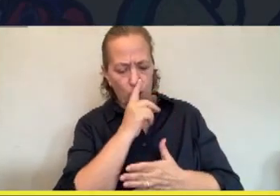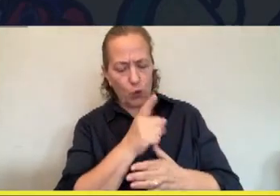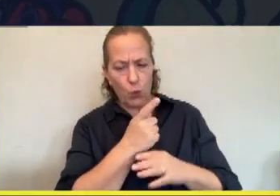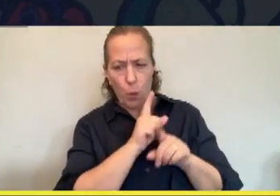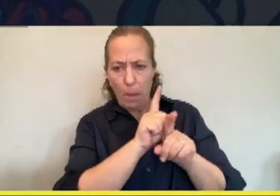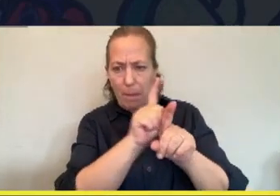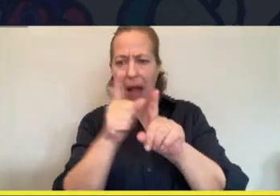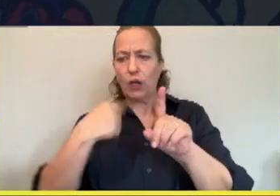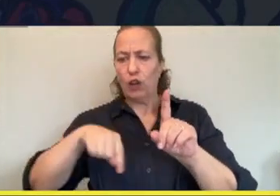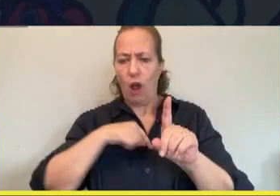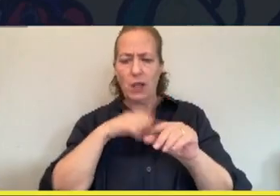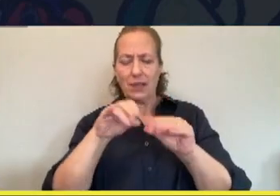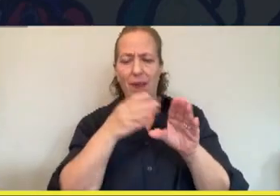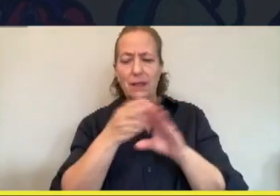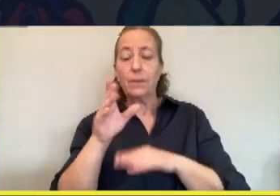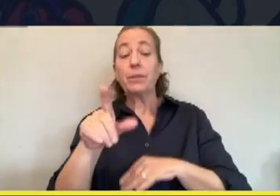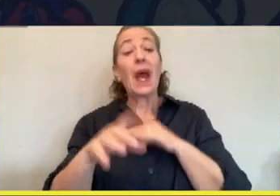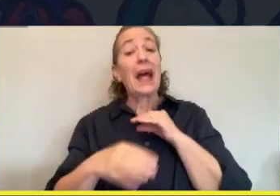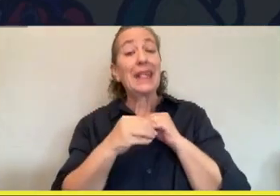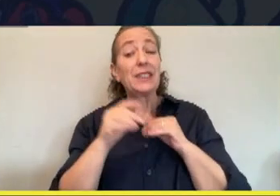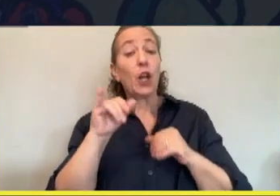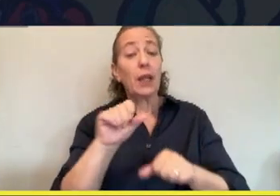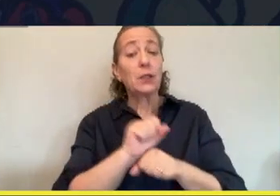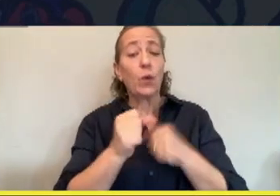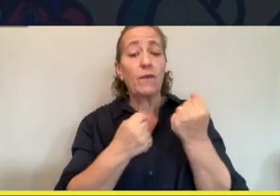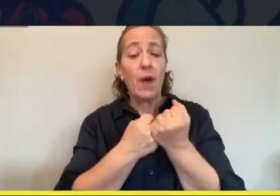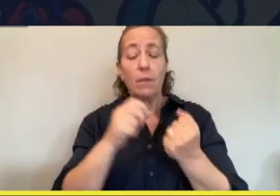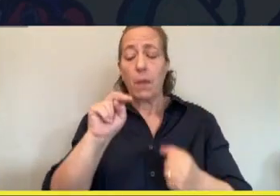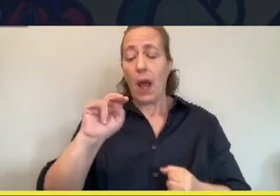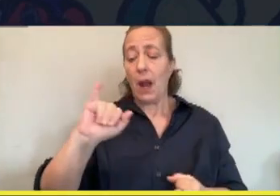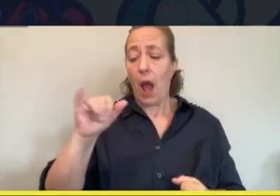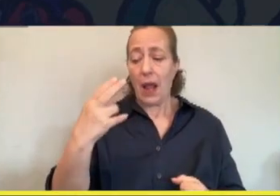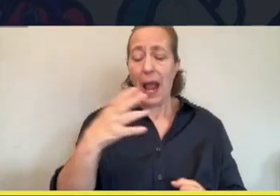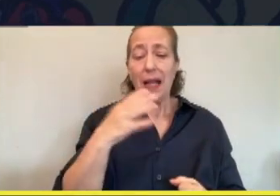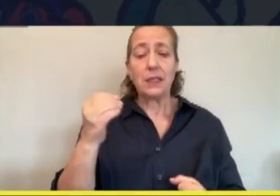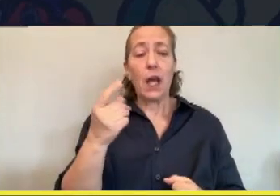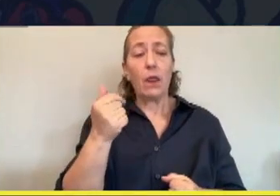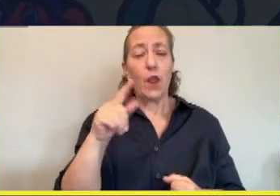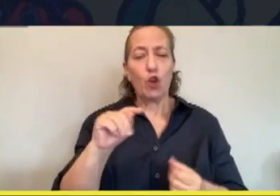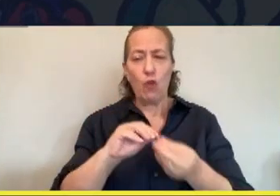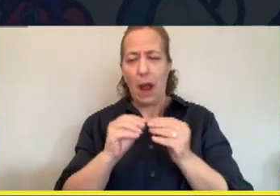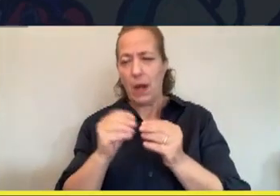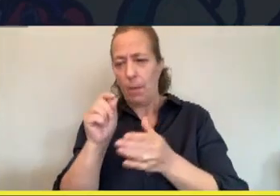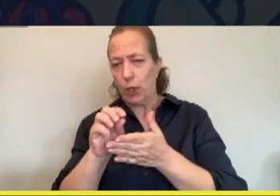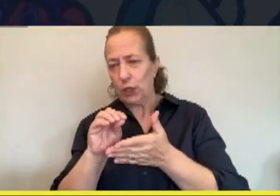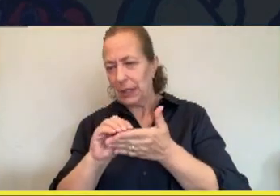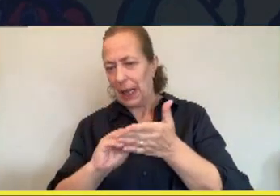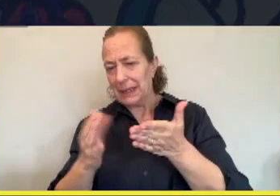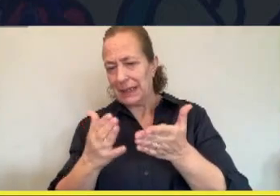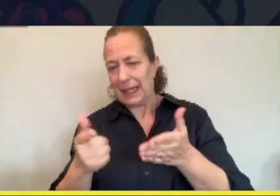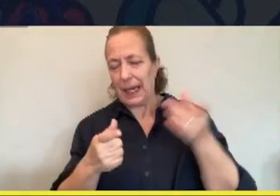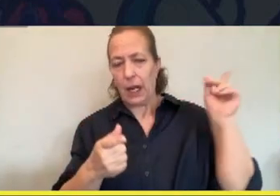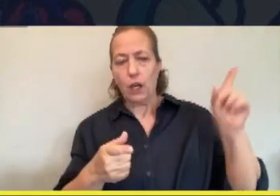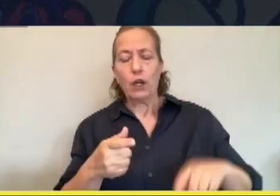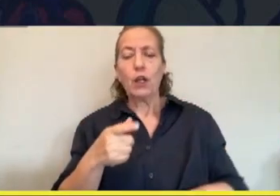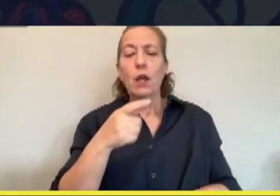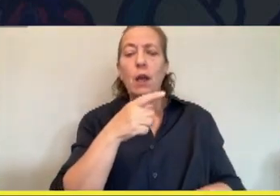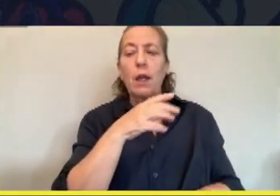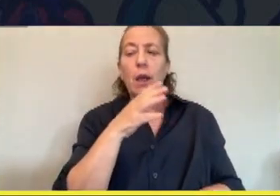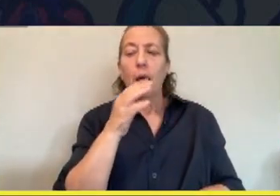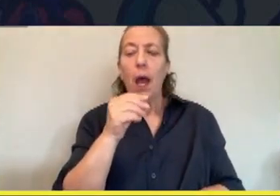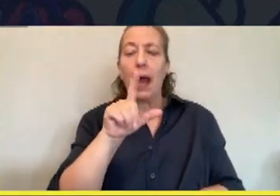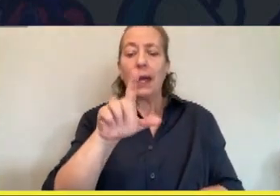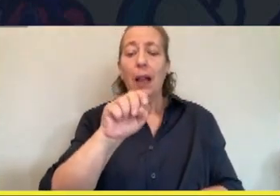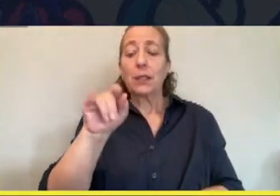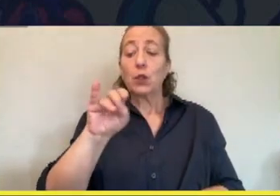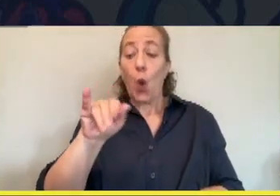field. Additionally, this work was funded by the NIH, and the grant number is listed here. Dr. Iazoni is the PI. Next slide.